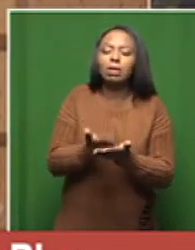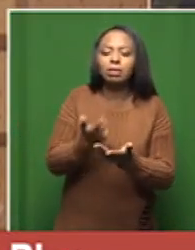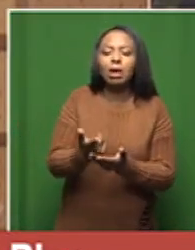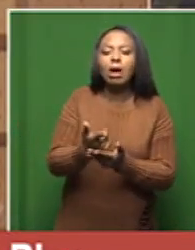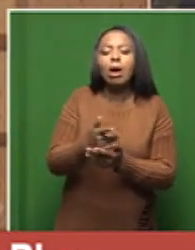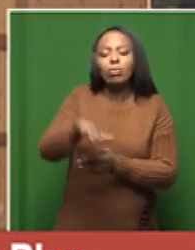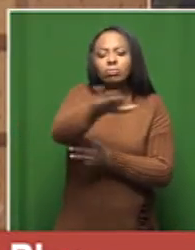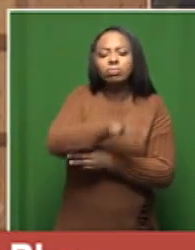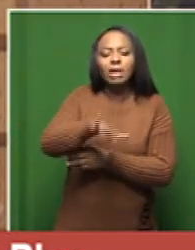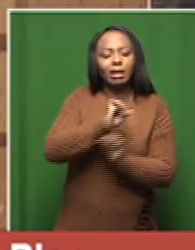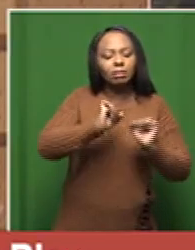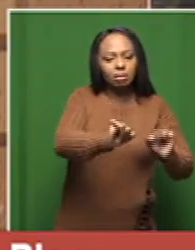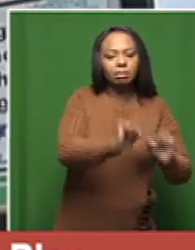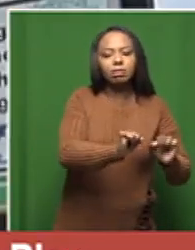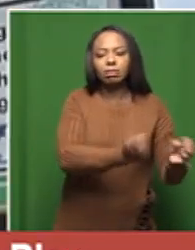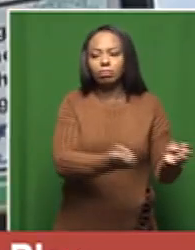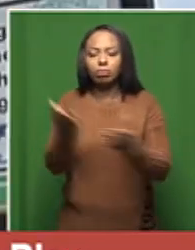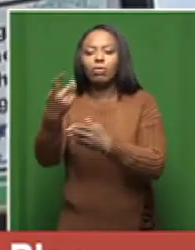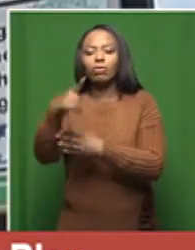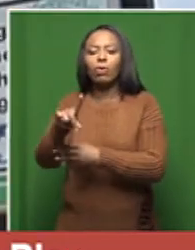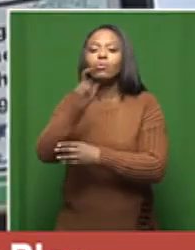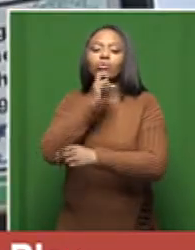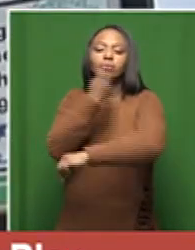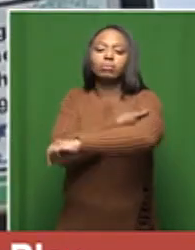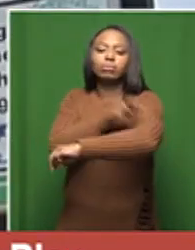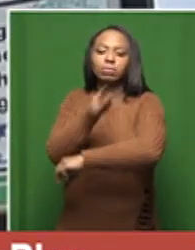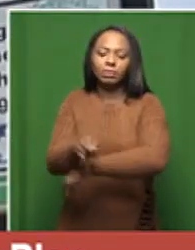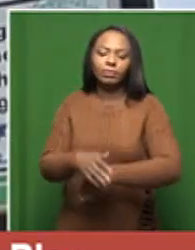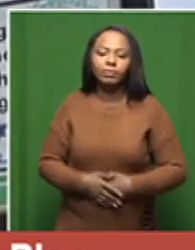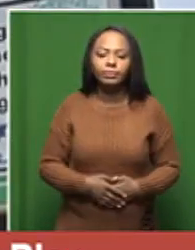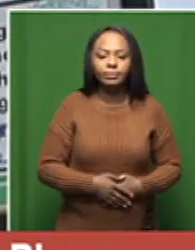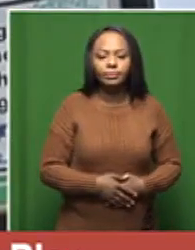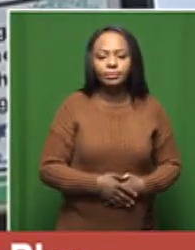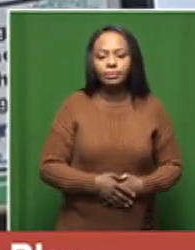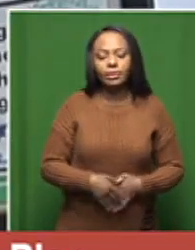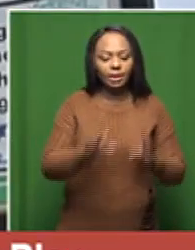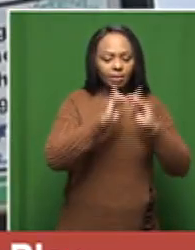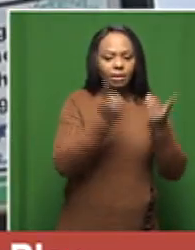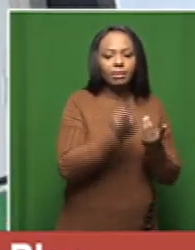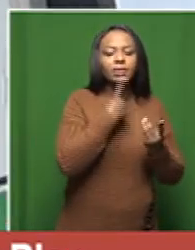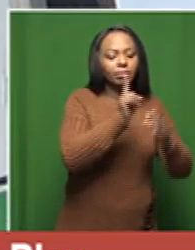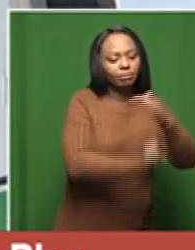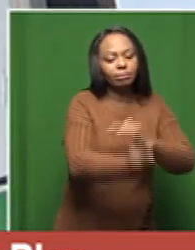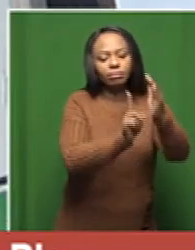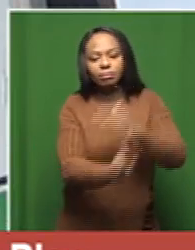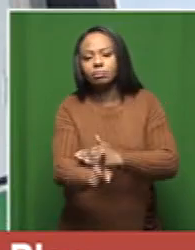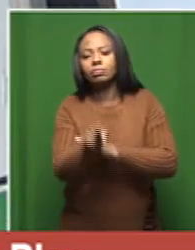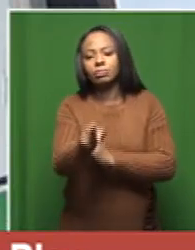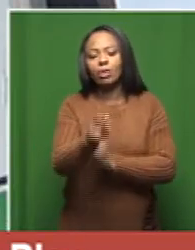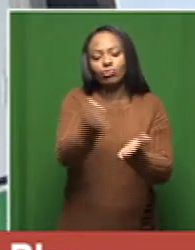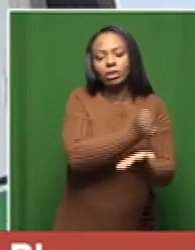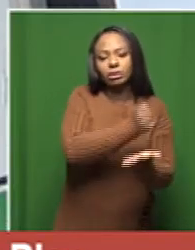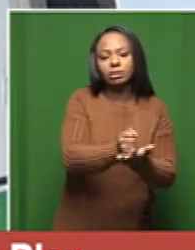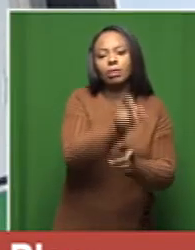halls to be used for vaccination. The department plans to conduct door-to-door visits to register residents who live